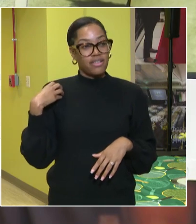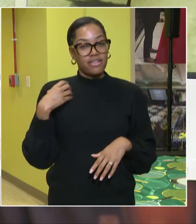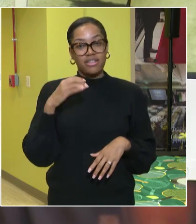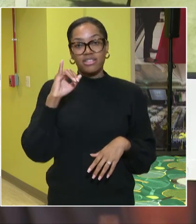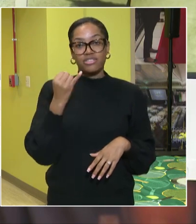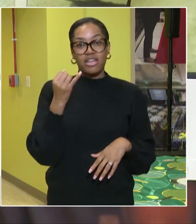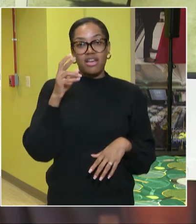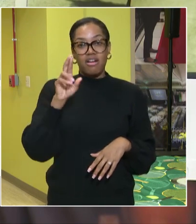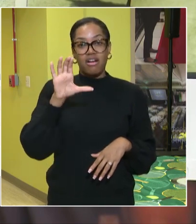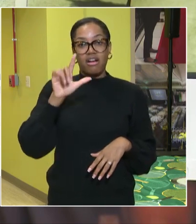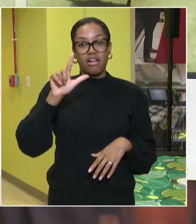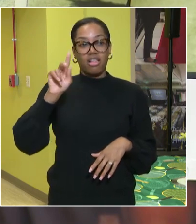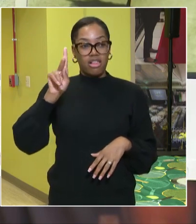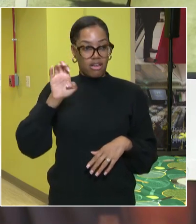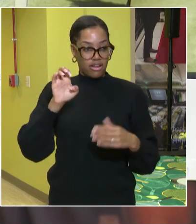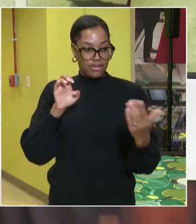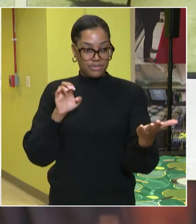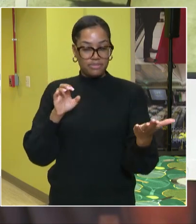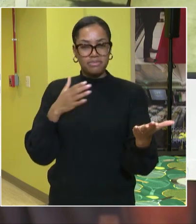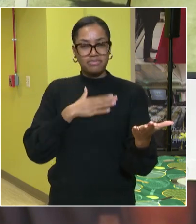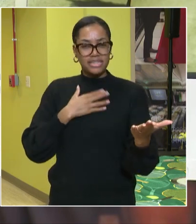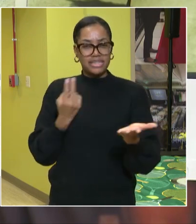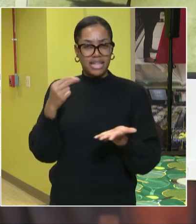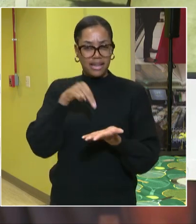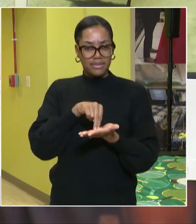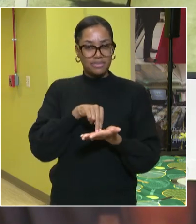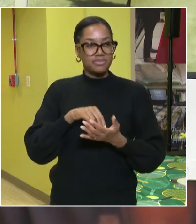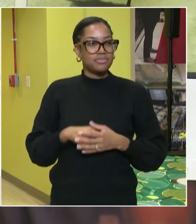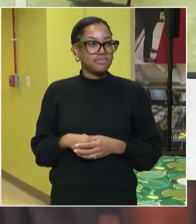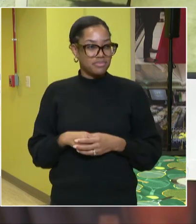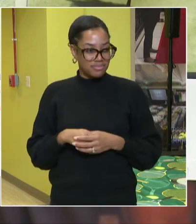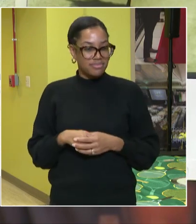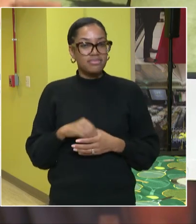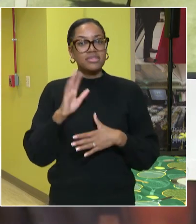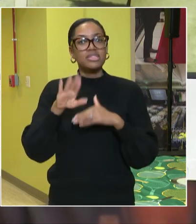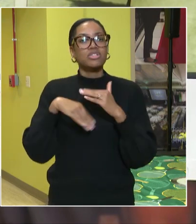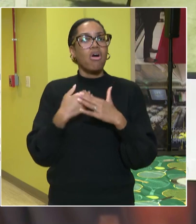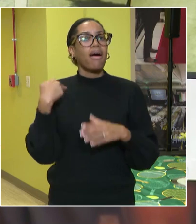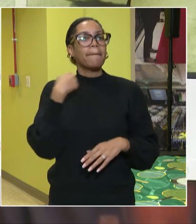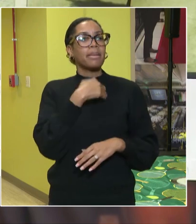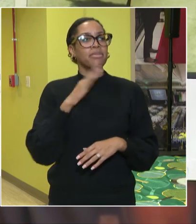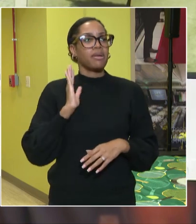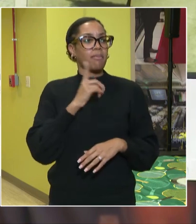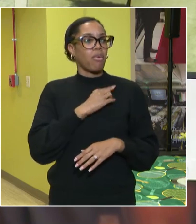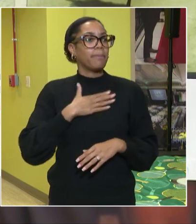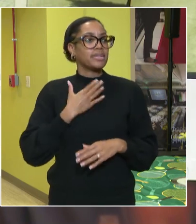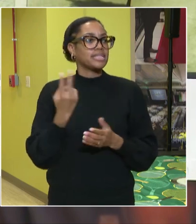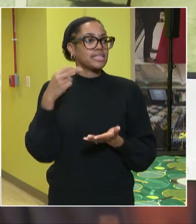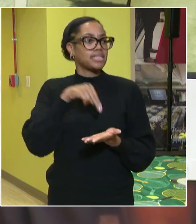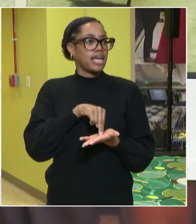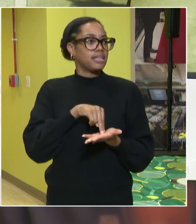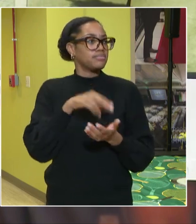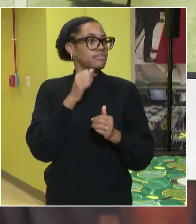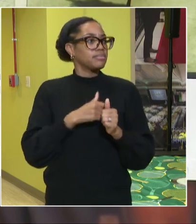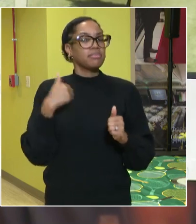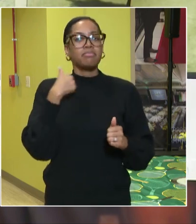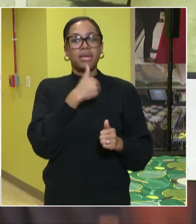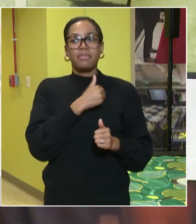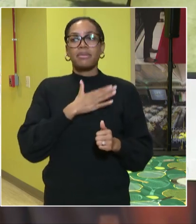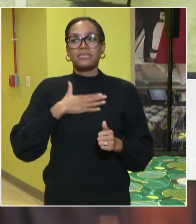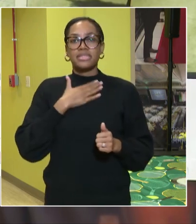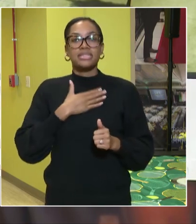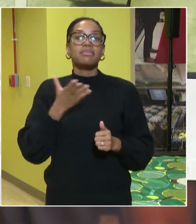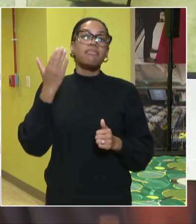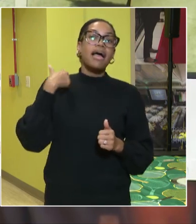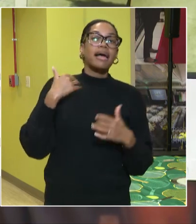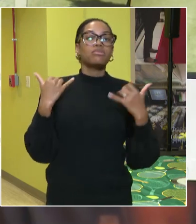J.R. Clark, would you please stand? And all the members of the board, would you please stand? Every member, past and